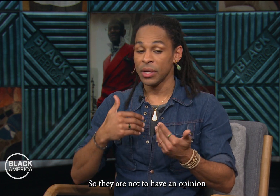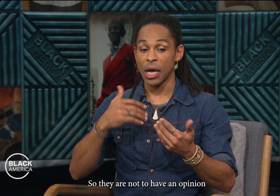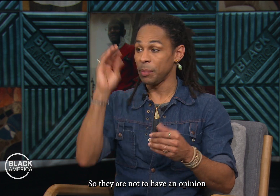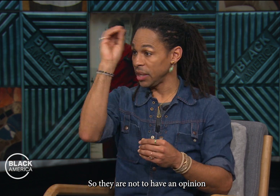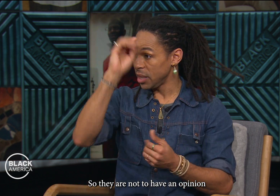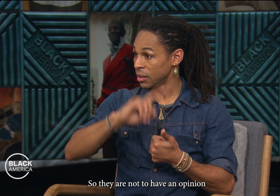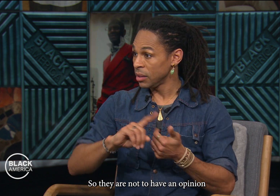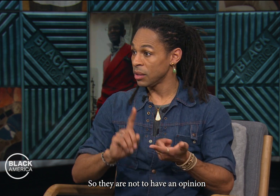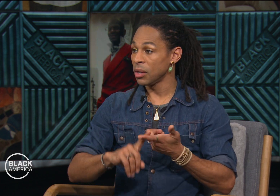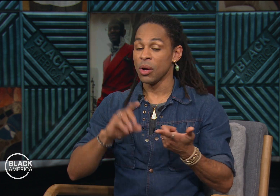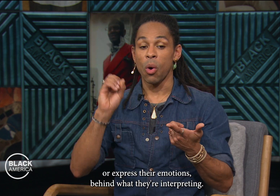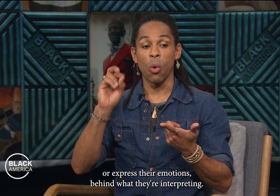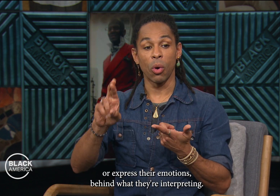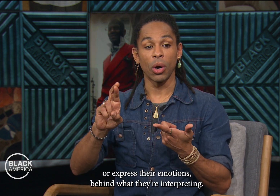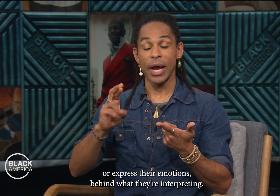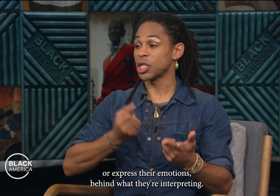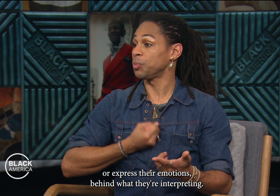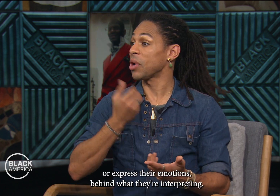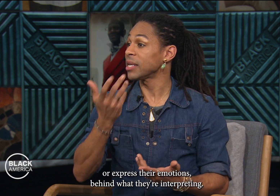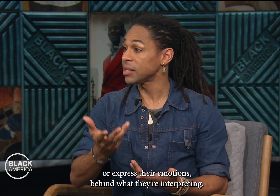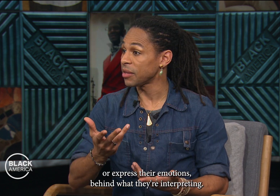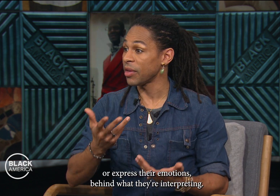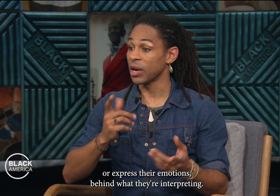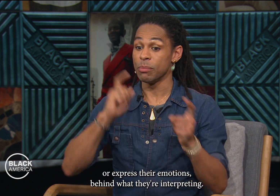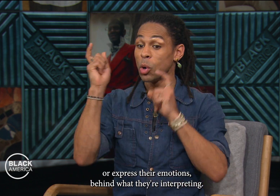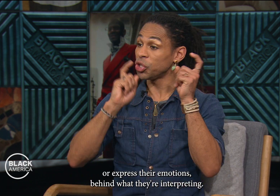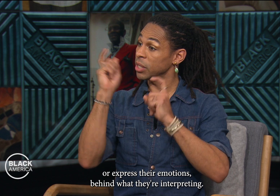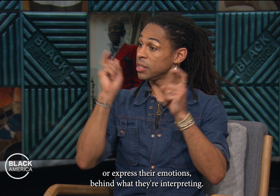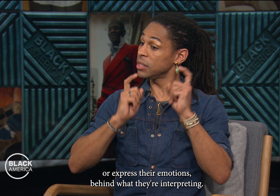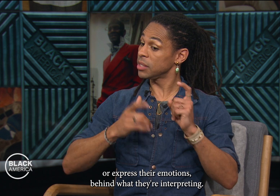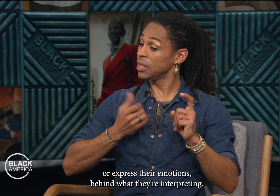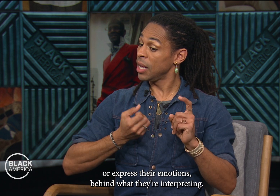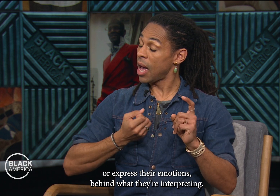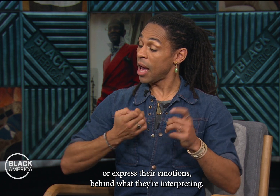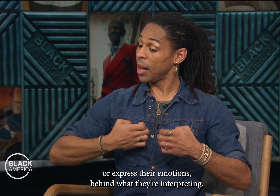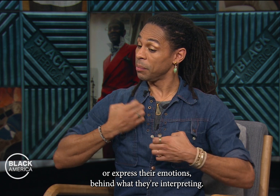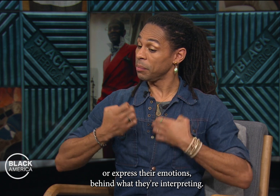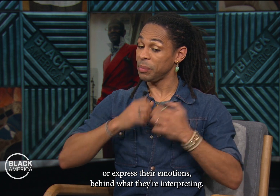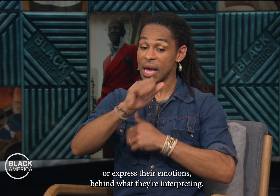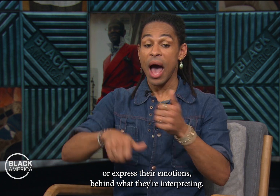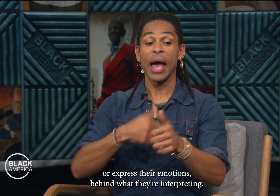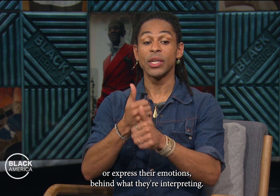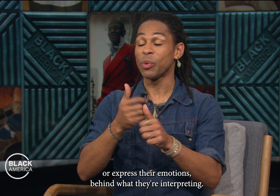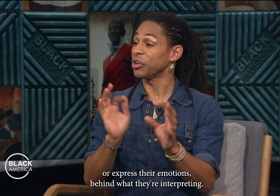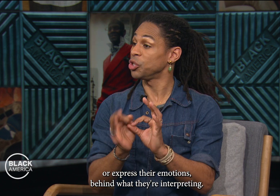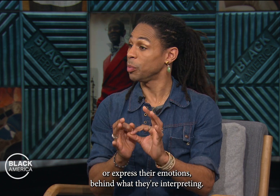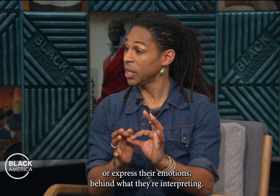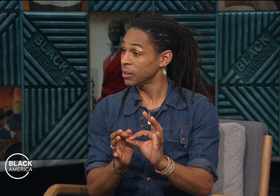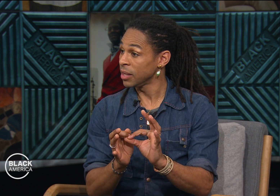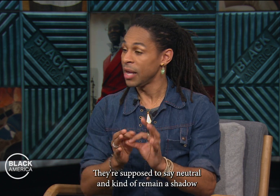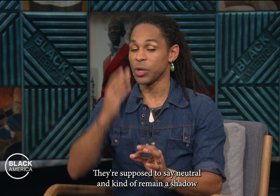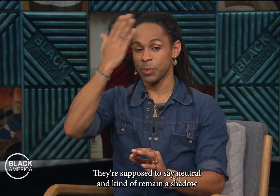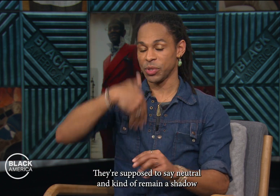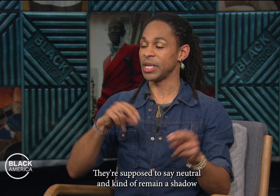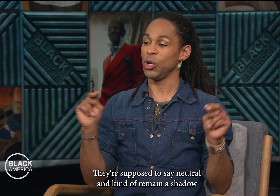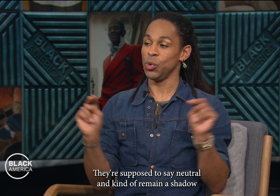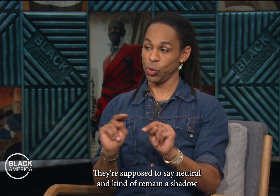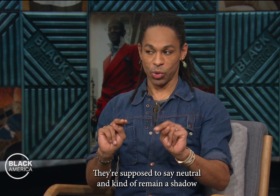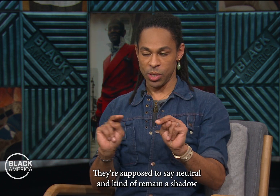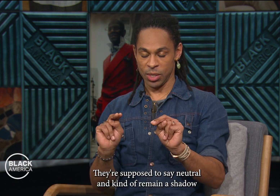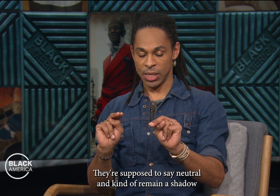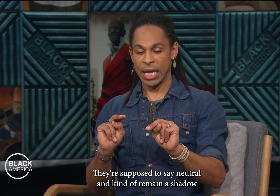have an opinion or express their emotions behind what they're interpreting. They're supposed